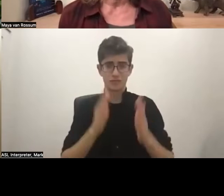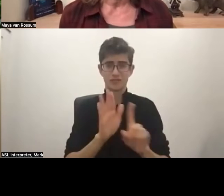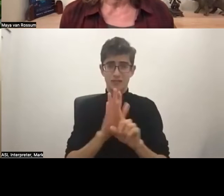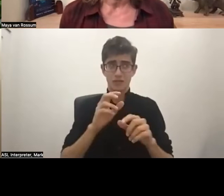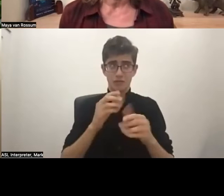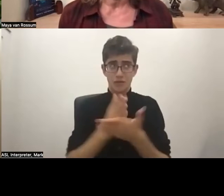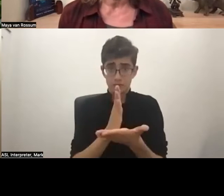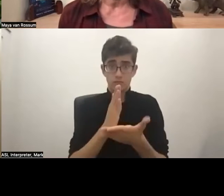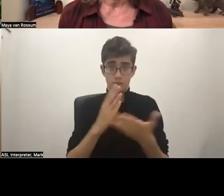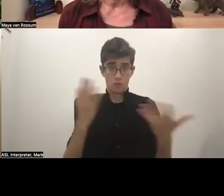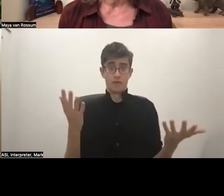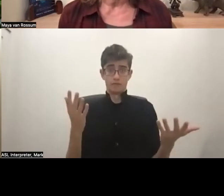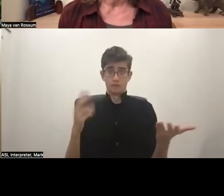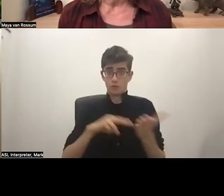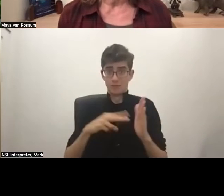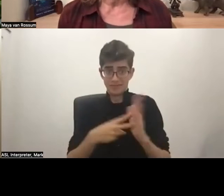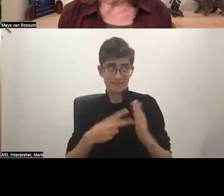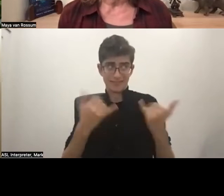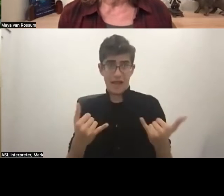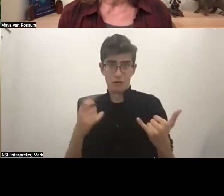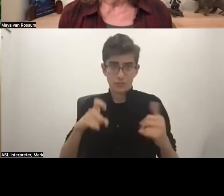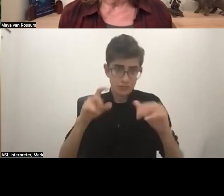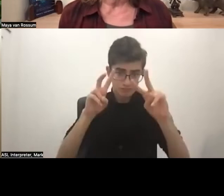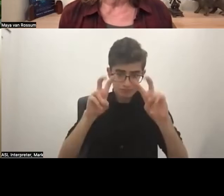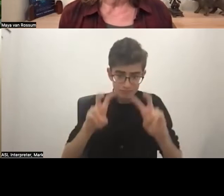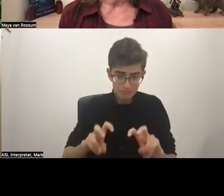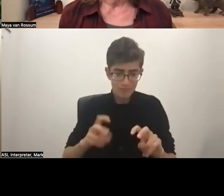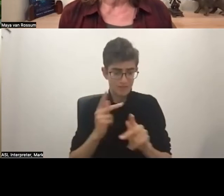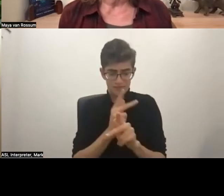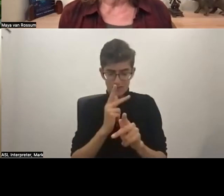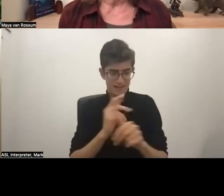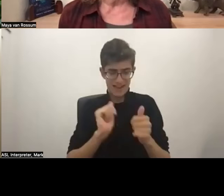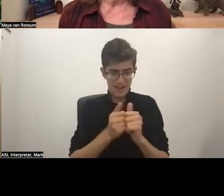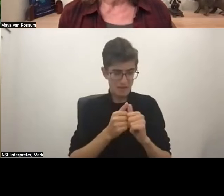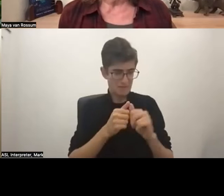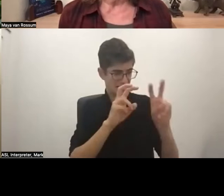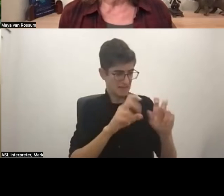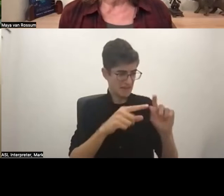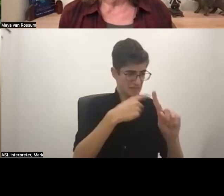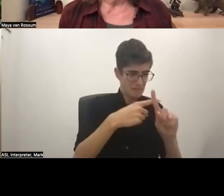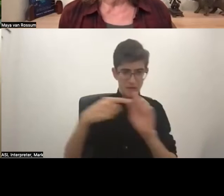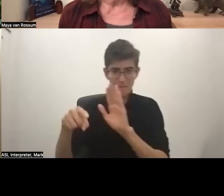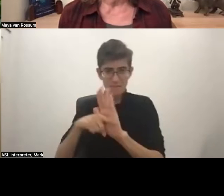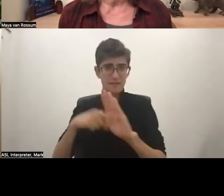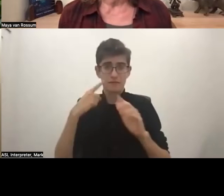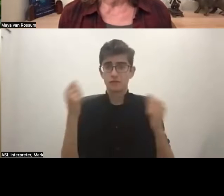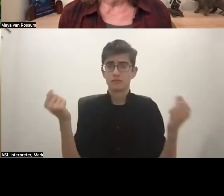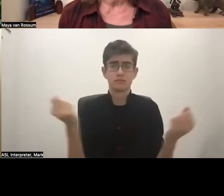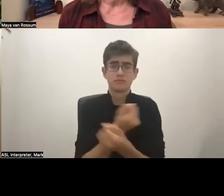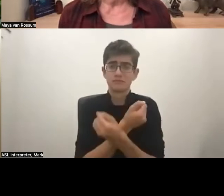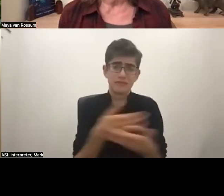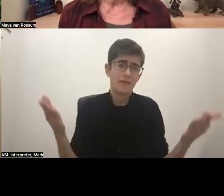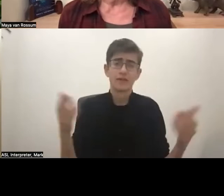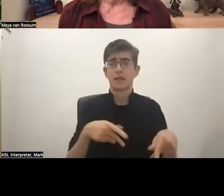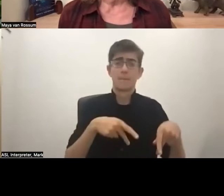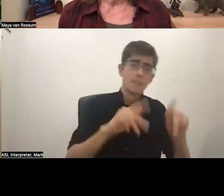we assess costs and benefits in permitting, in road building, in all